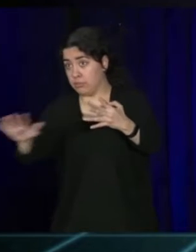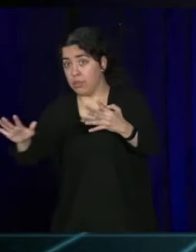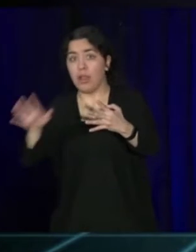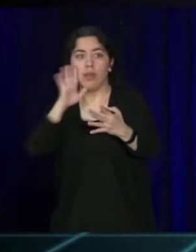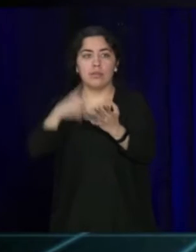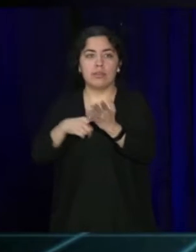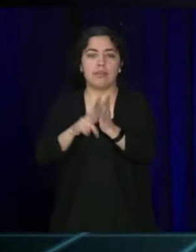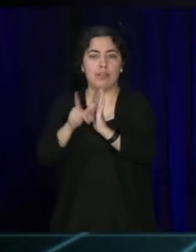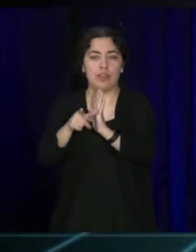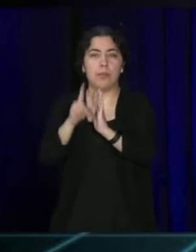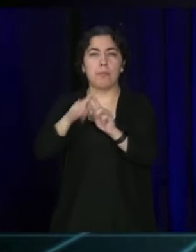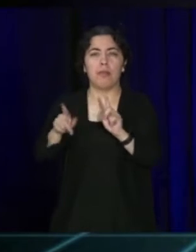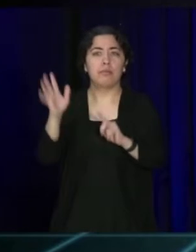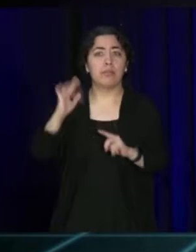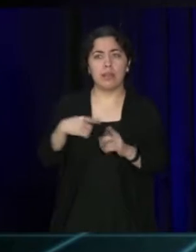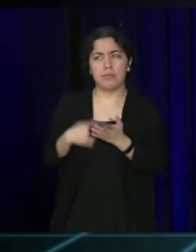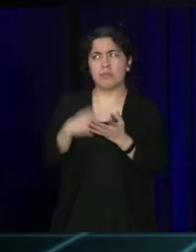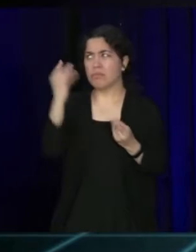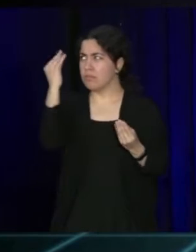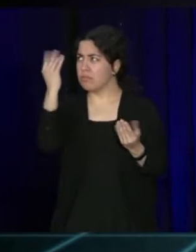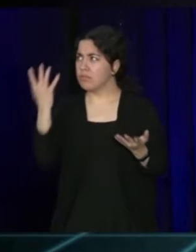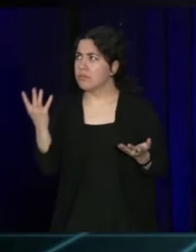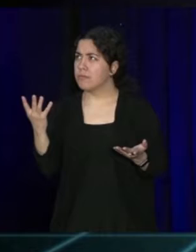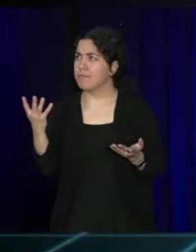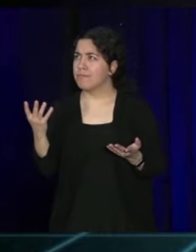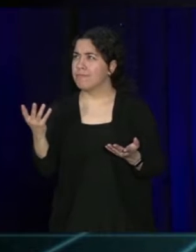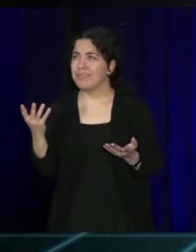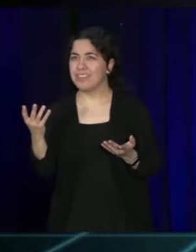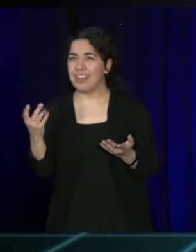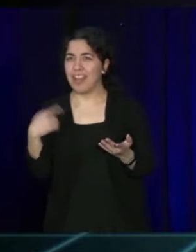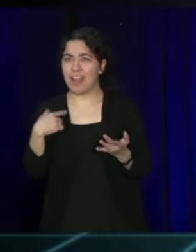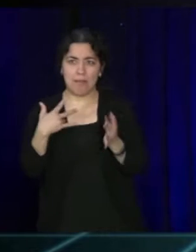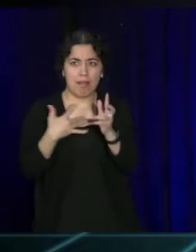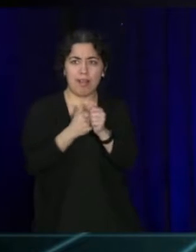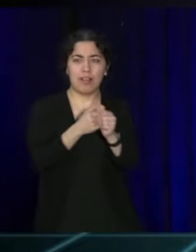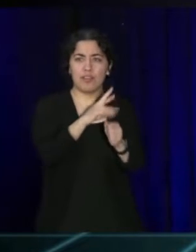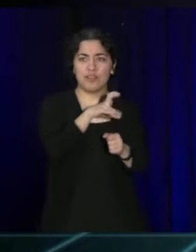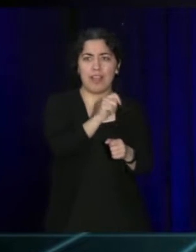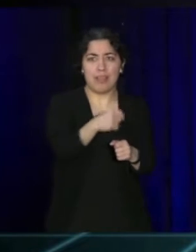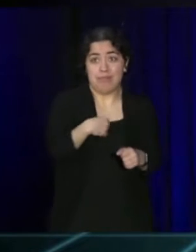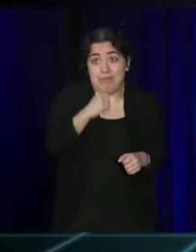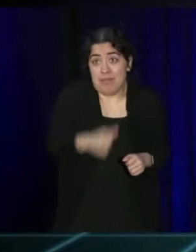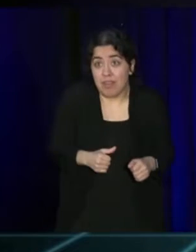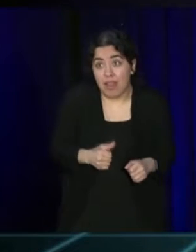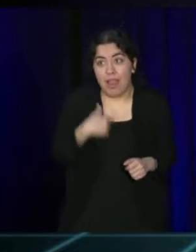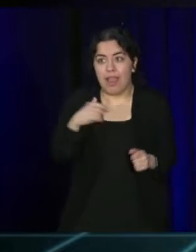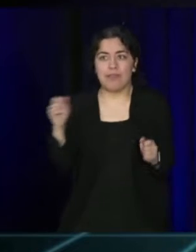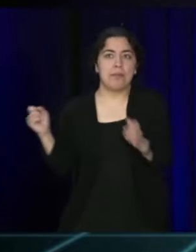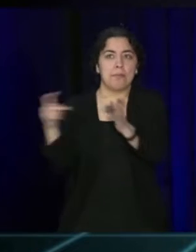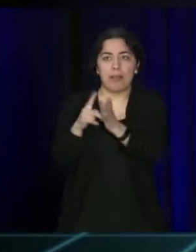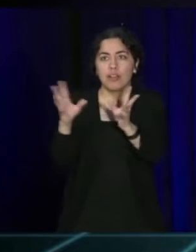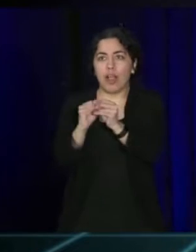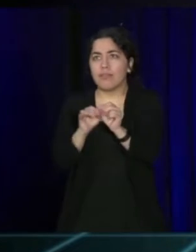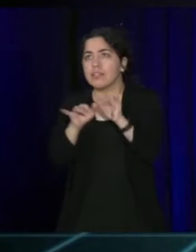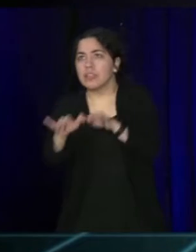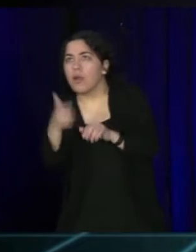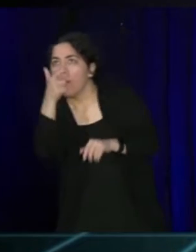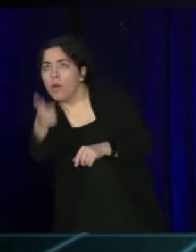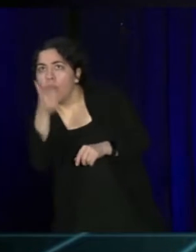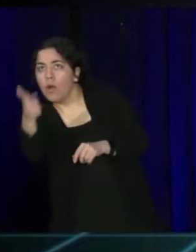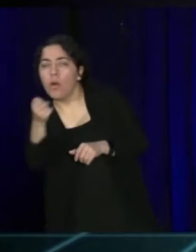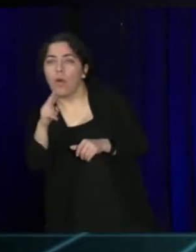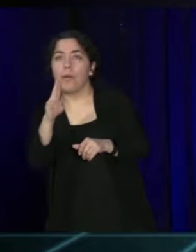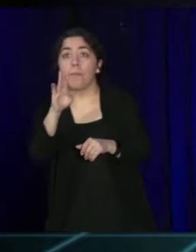thinking, I'm actually not up on React all the time. I gotta go to these conferences to find out, or read blog posts from the screen up